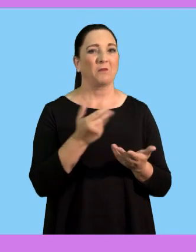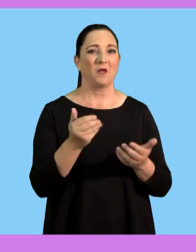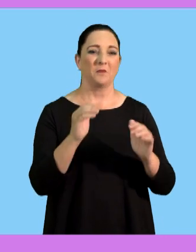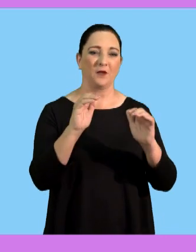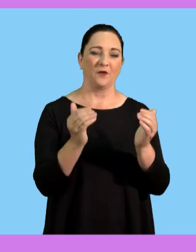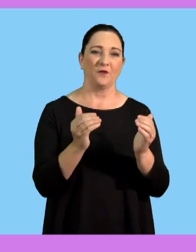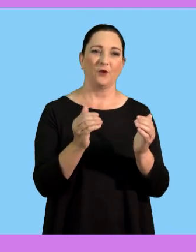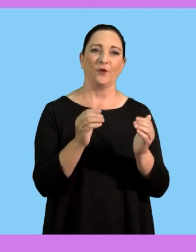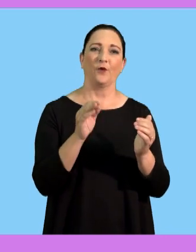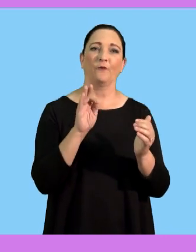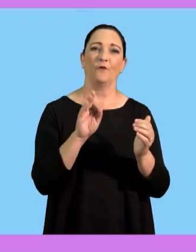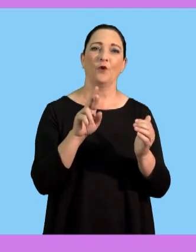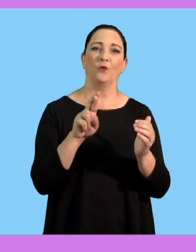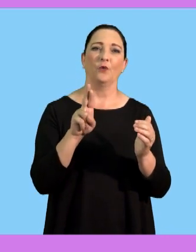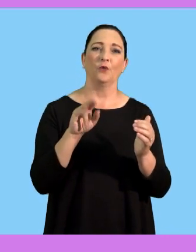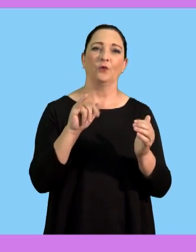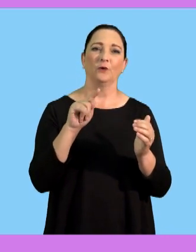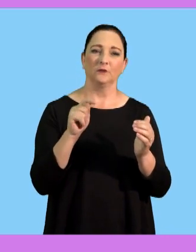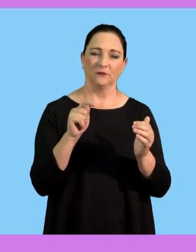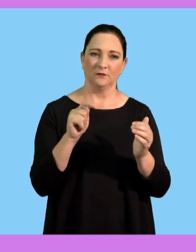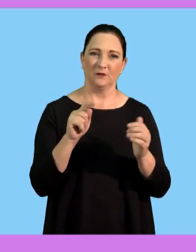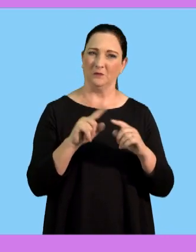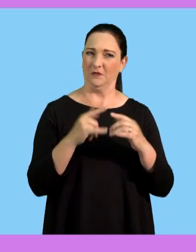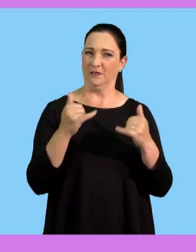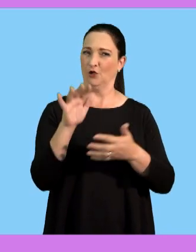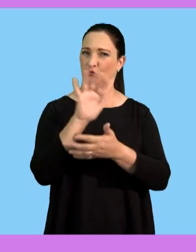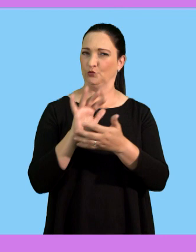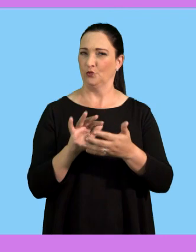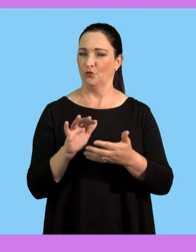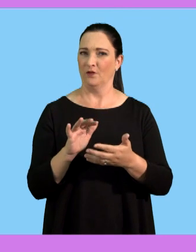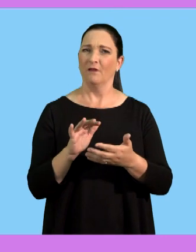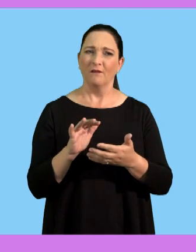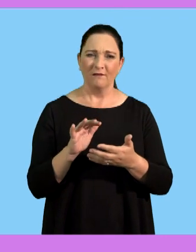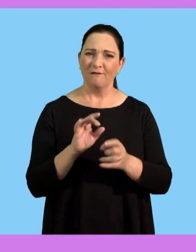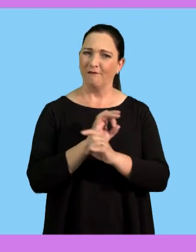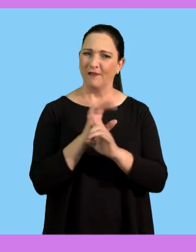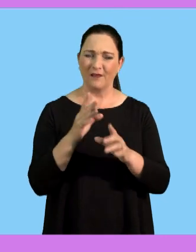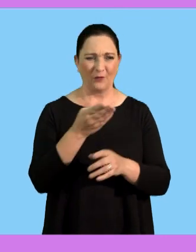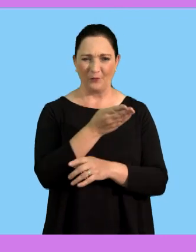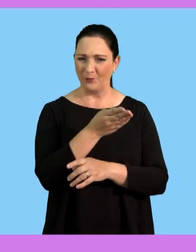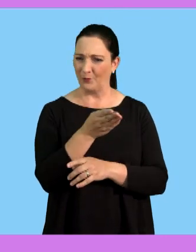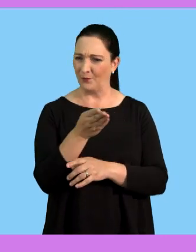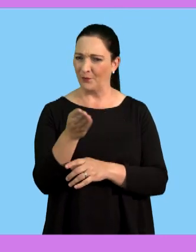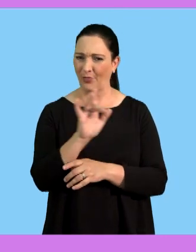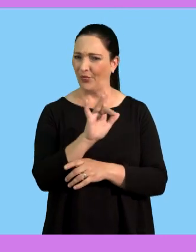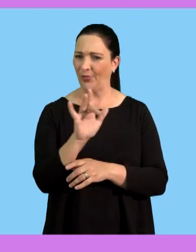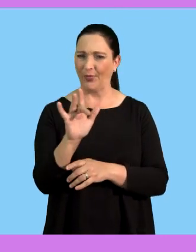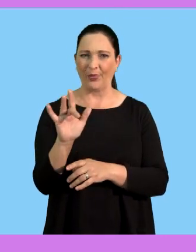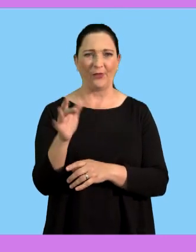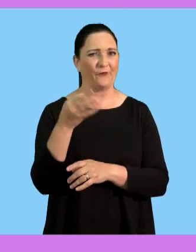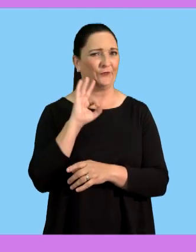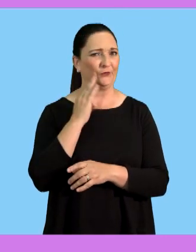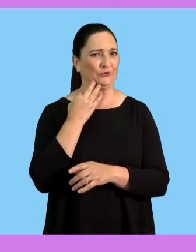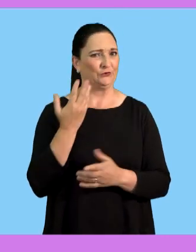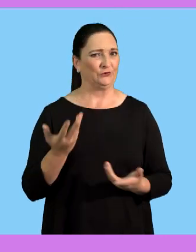one of your friends selecting a chocolate with fruit. Now, when we look at the scenario, it's clear that none of these chocolates will